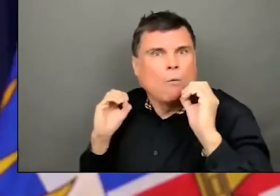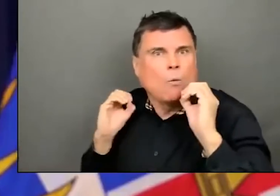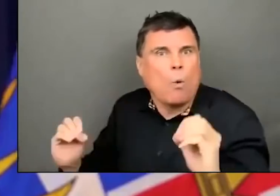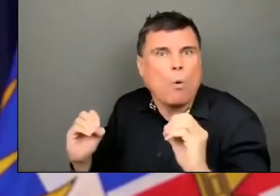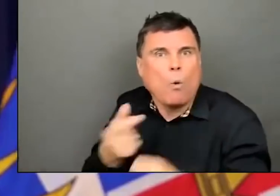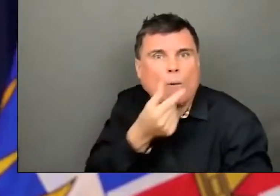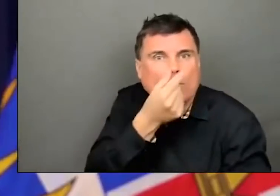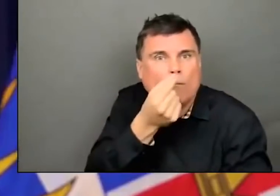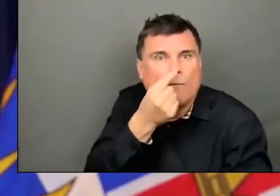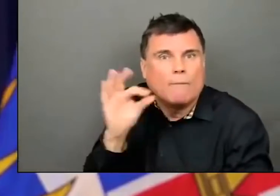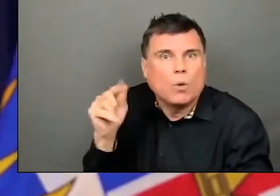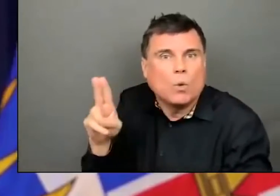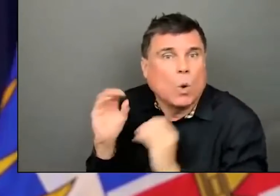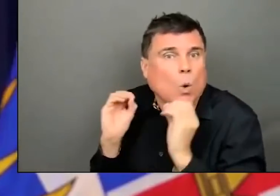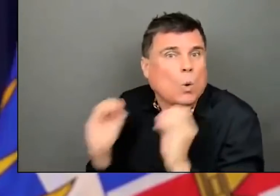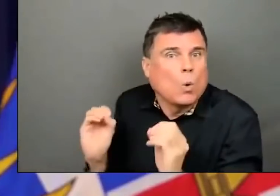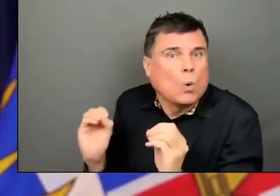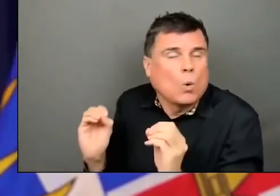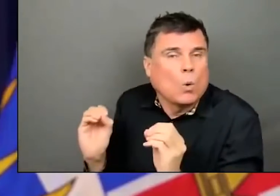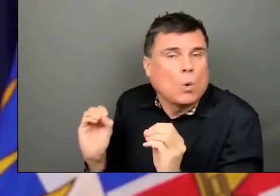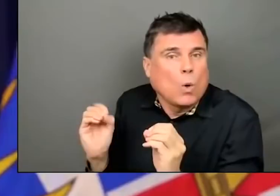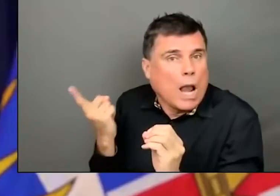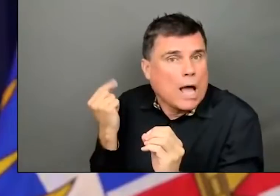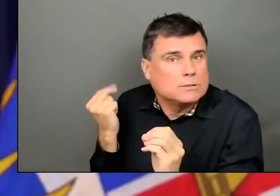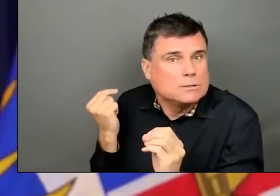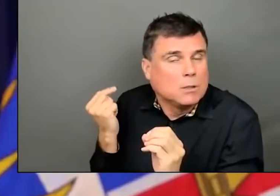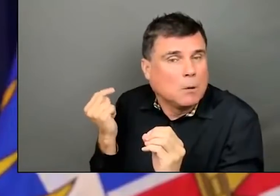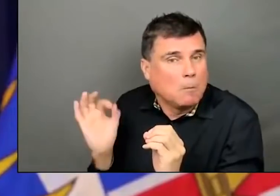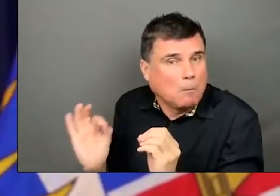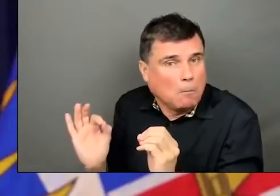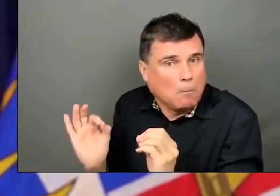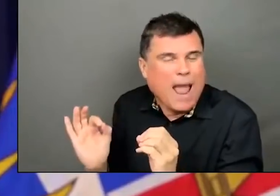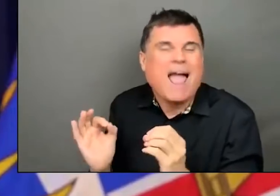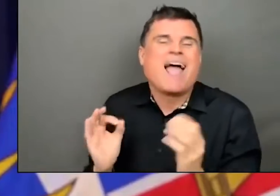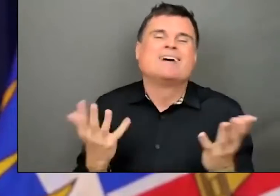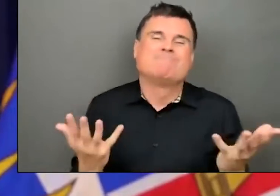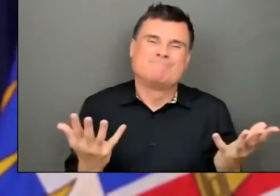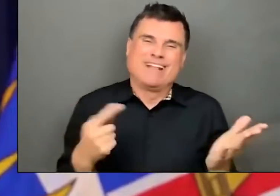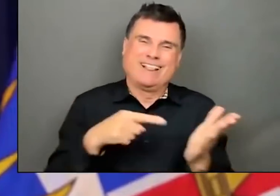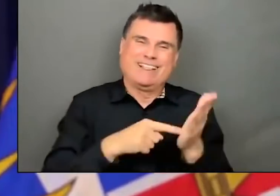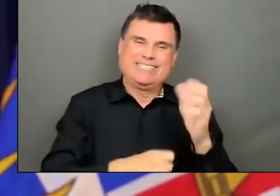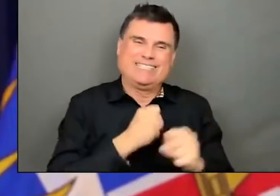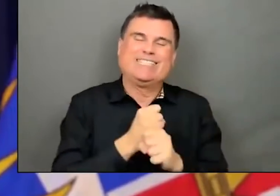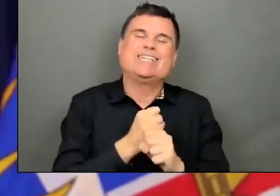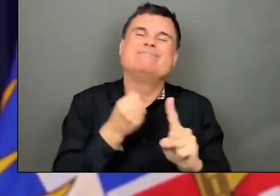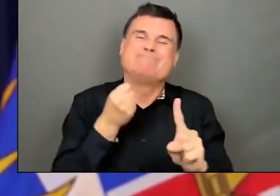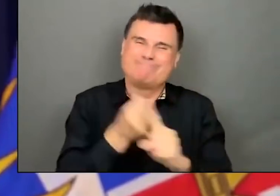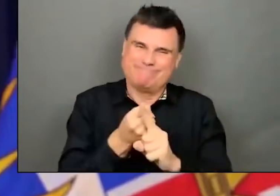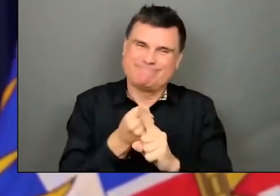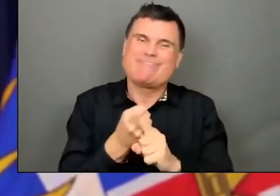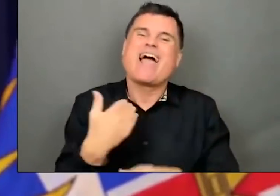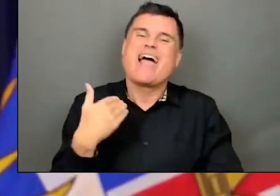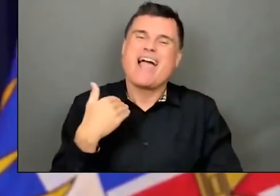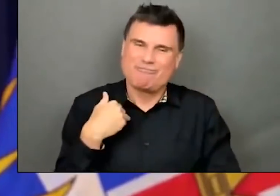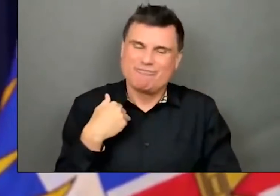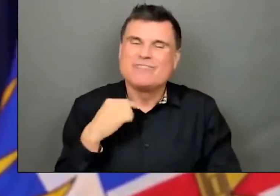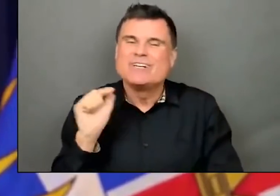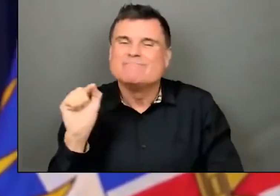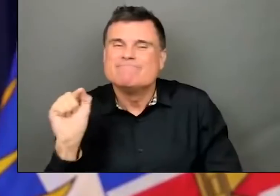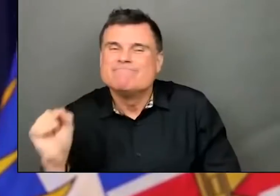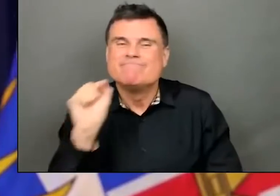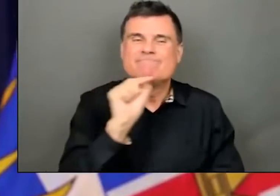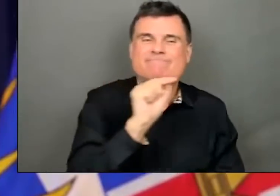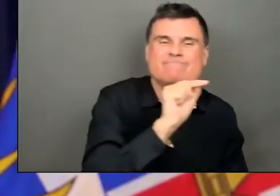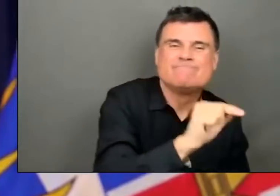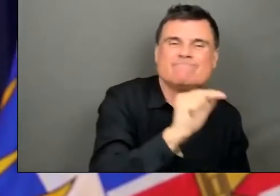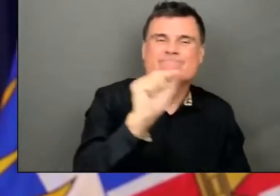have already started to see influenza here in the province and other respiratory illnesses. But just last week, we had our